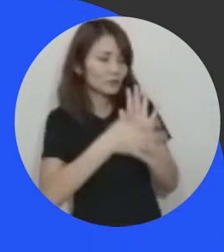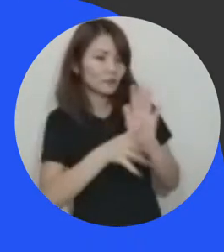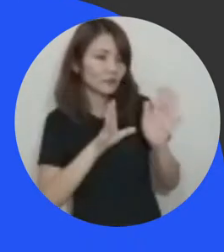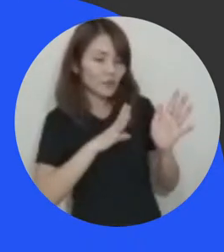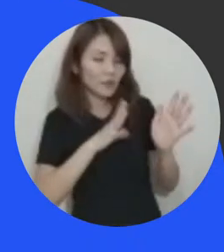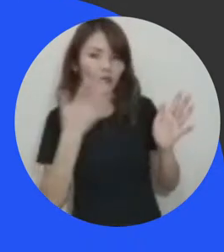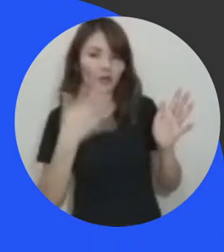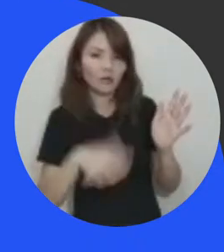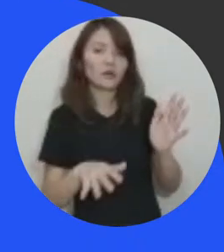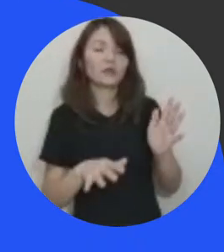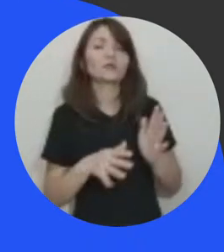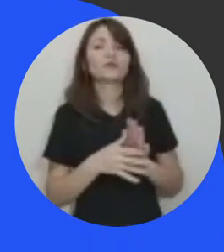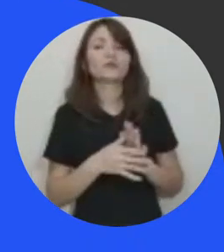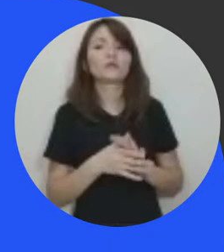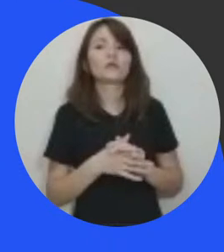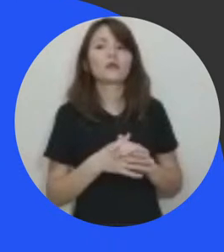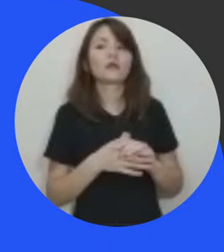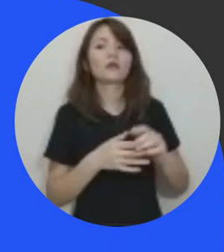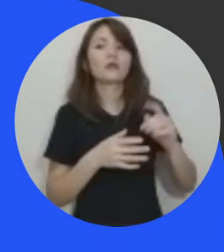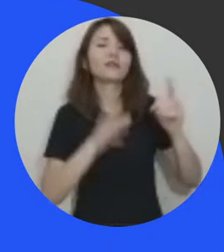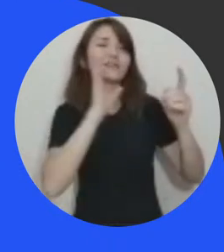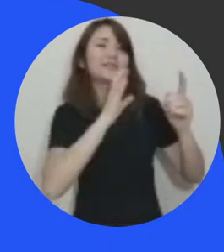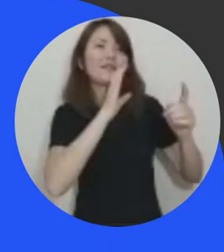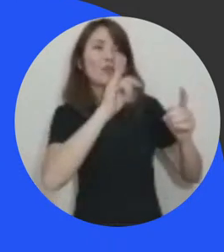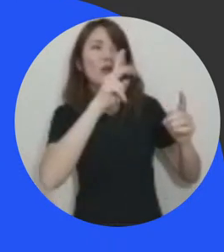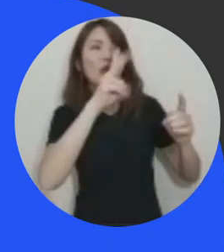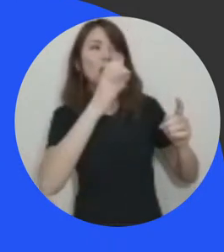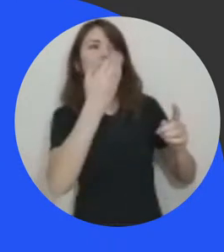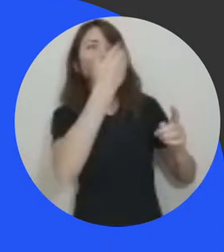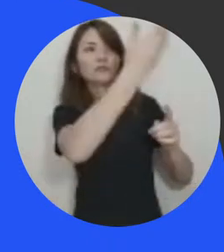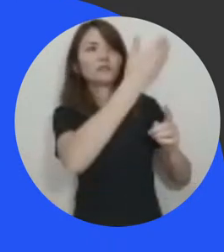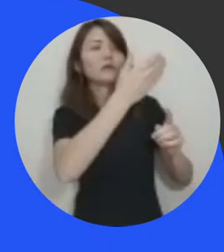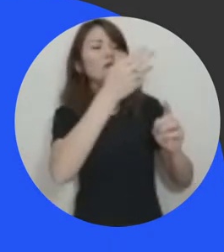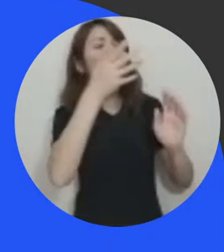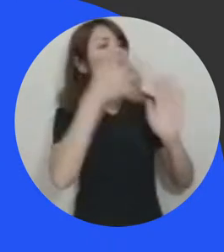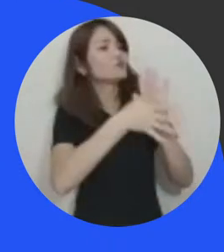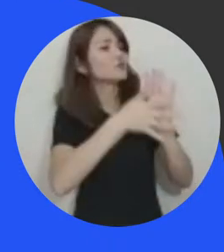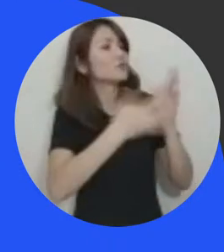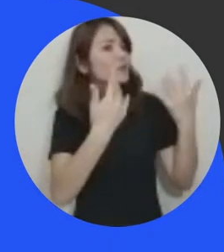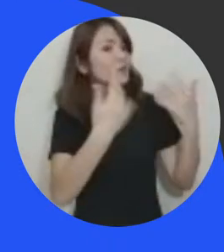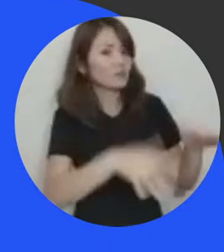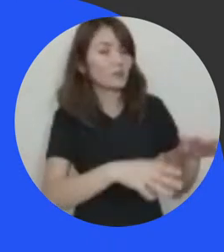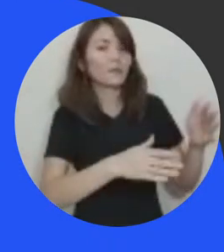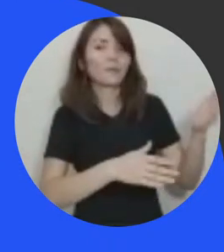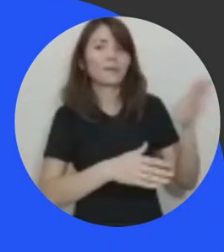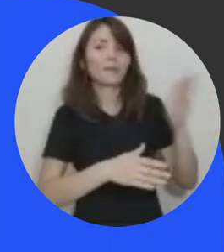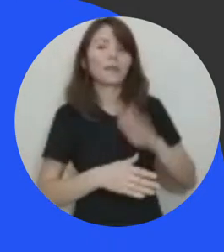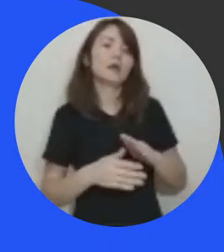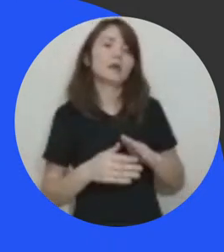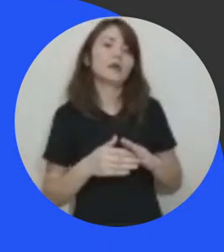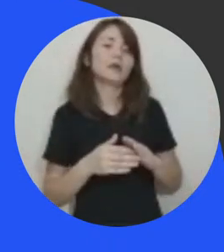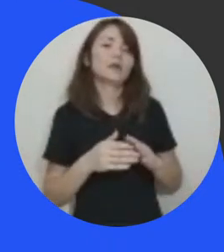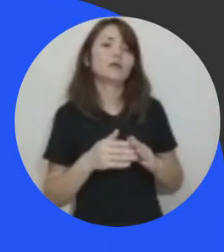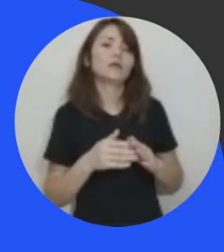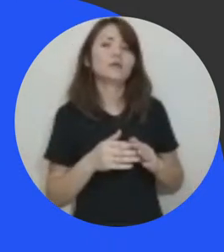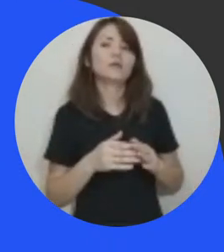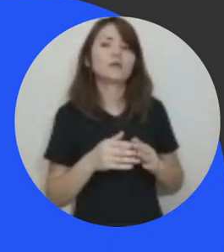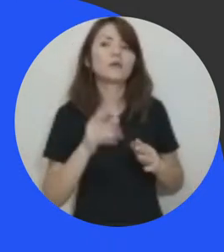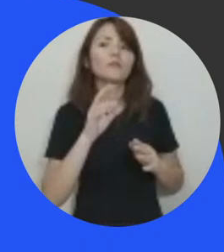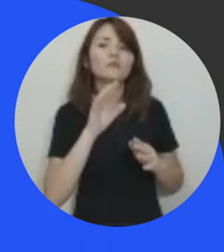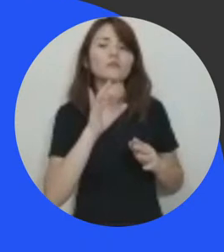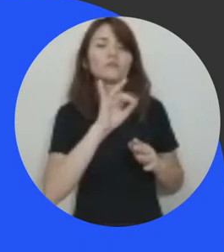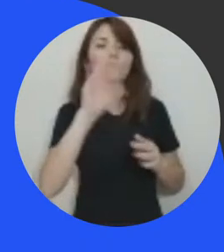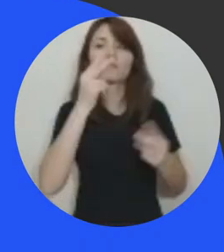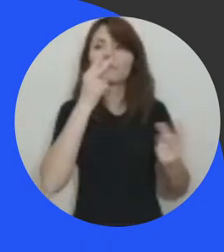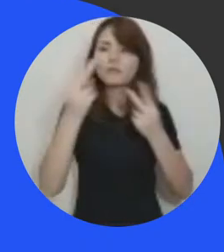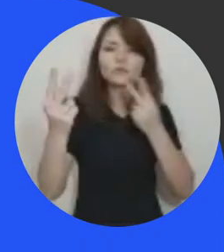part of outbreak response. And what we found was when we looked at all the cases within this outbreak, and this on the side